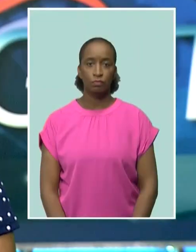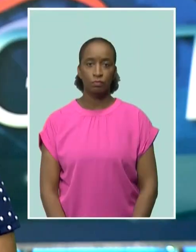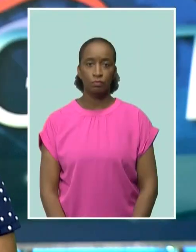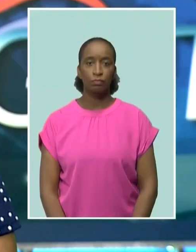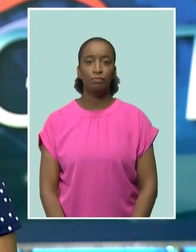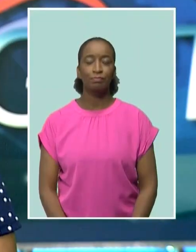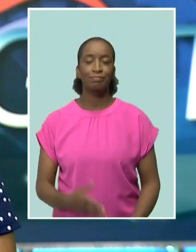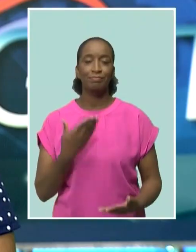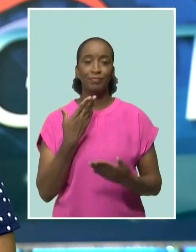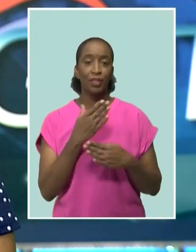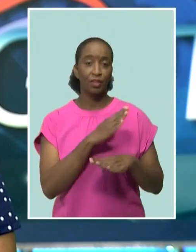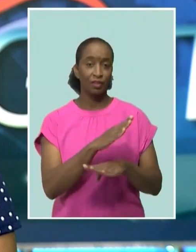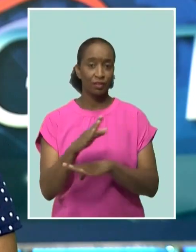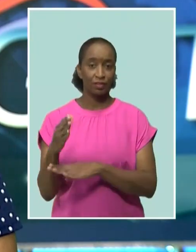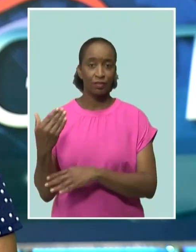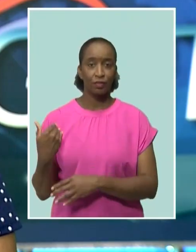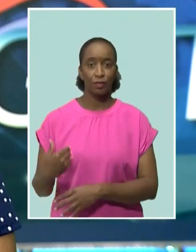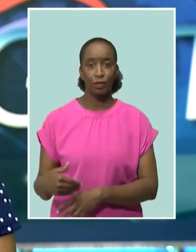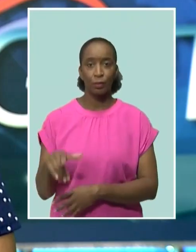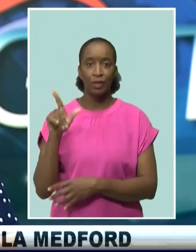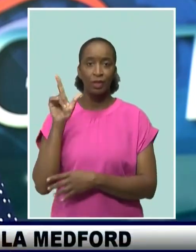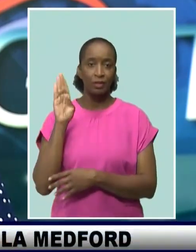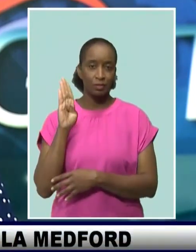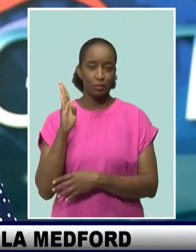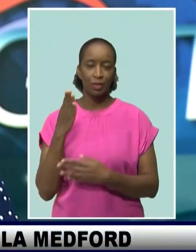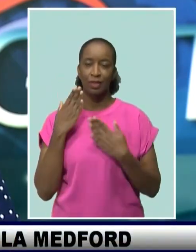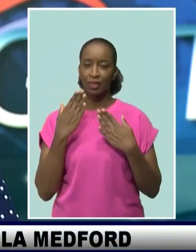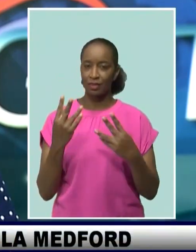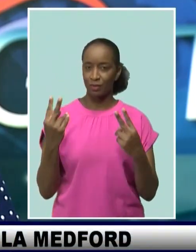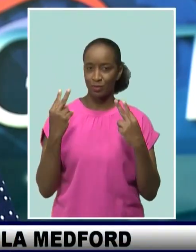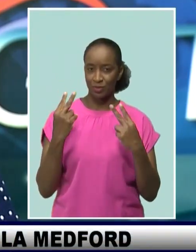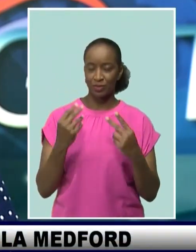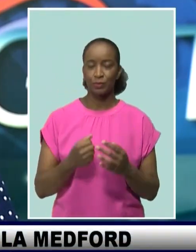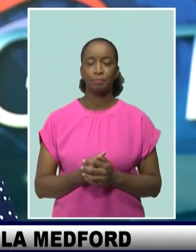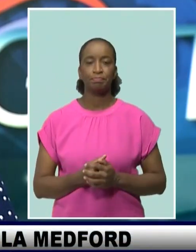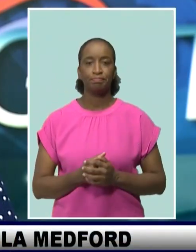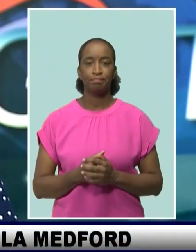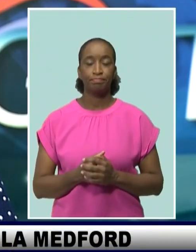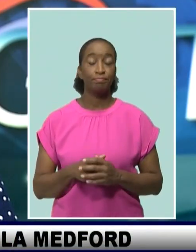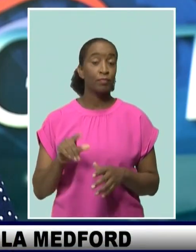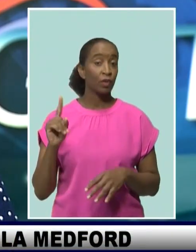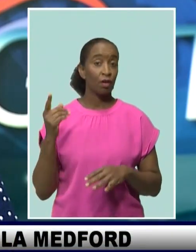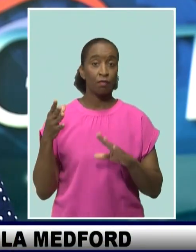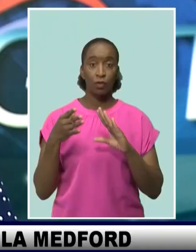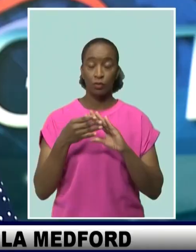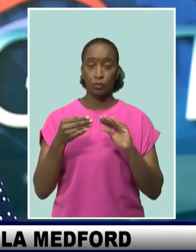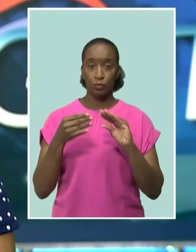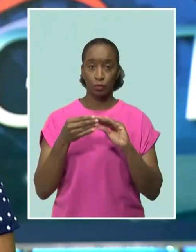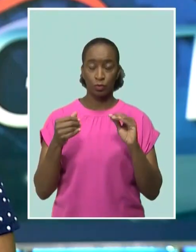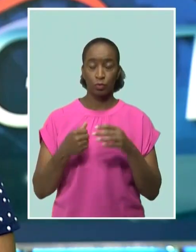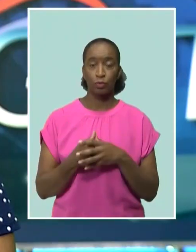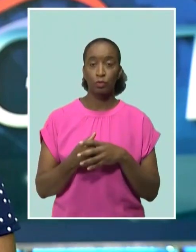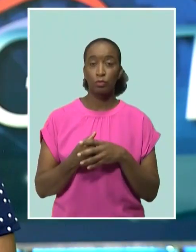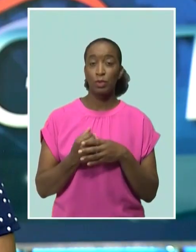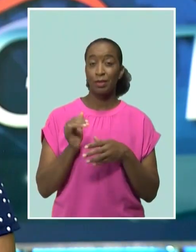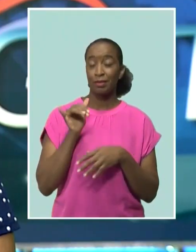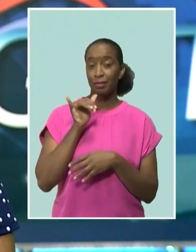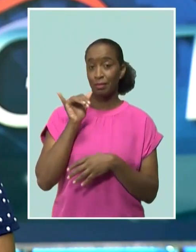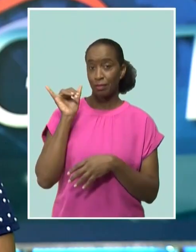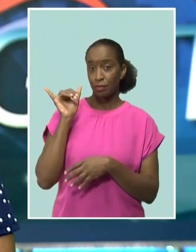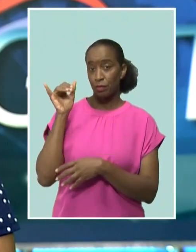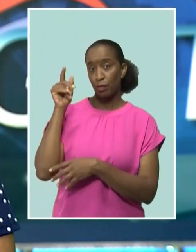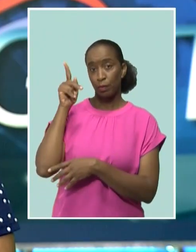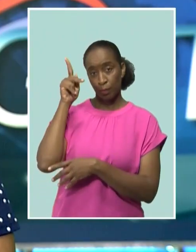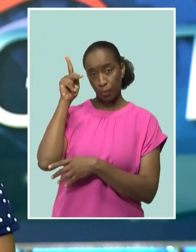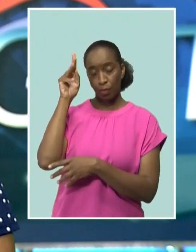Very good evening to you. I'm Lisa Broom. Thank you so much for tuning in. In our top story tonight, a day after Prime Minister Mia Amor-Motley